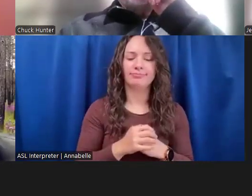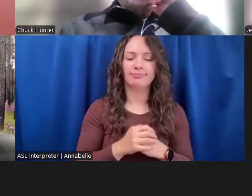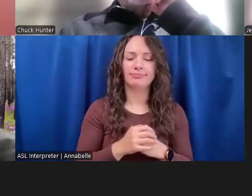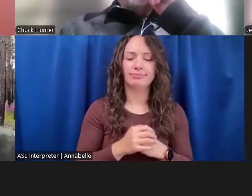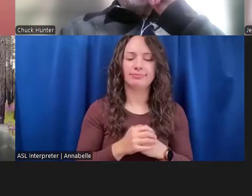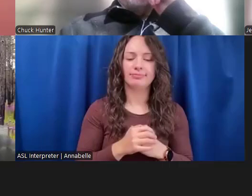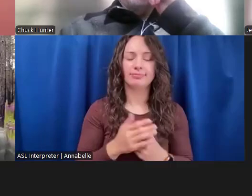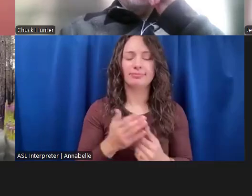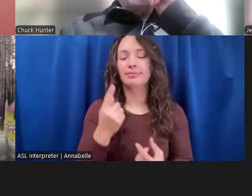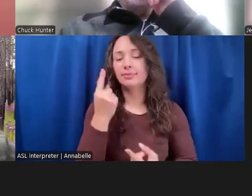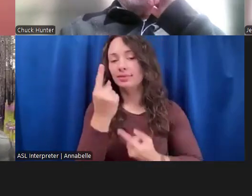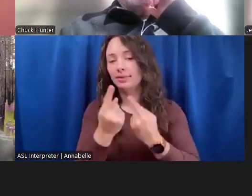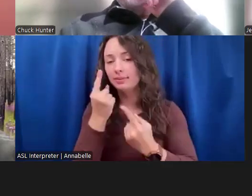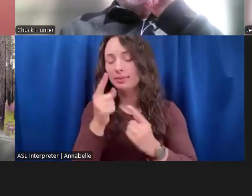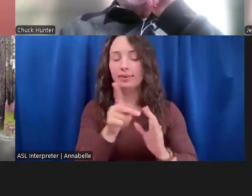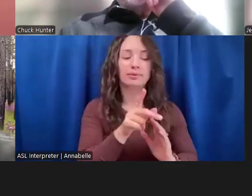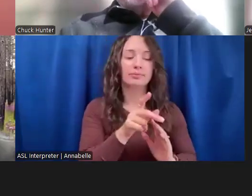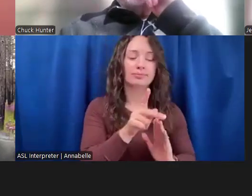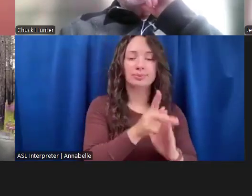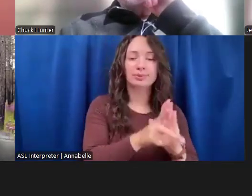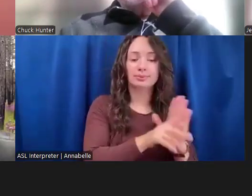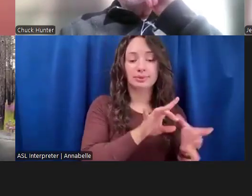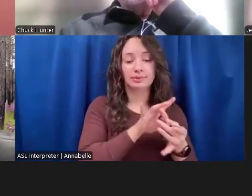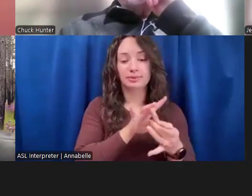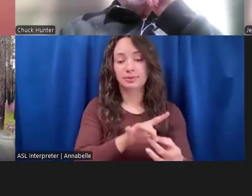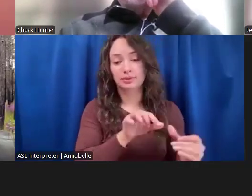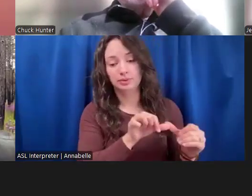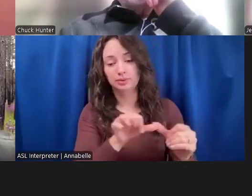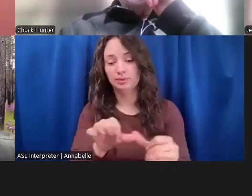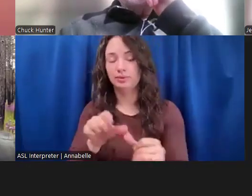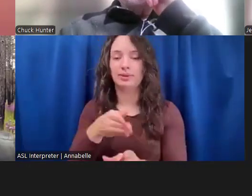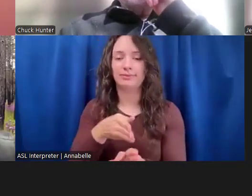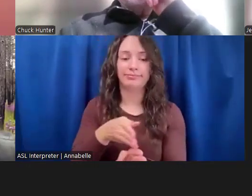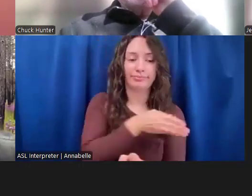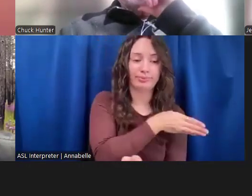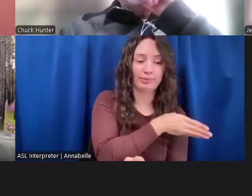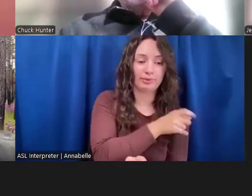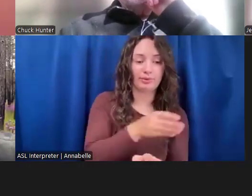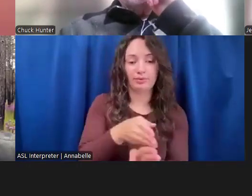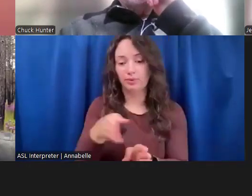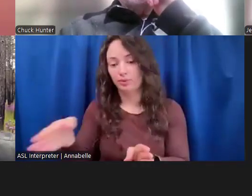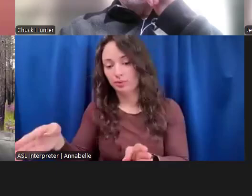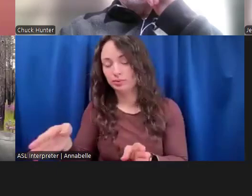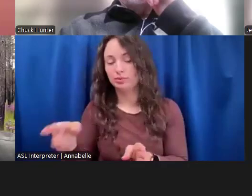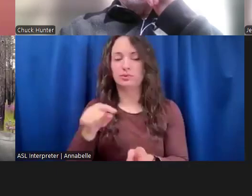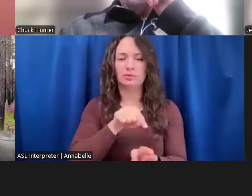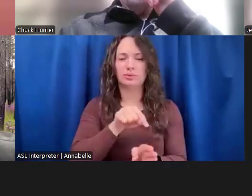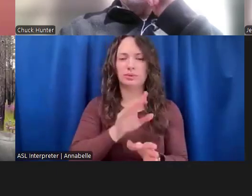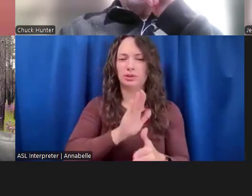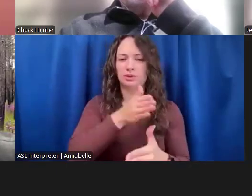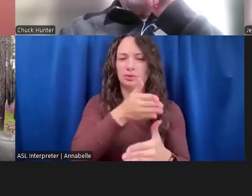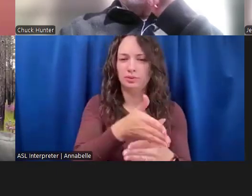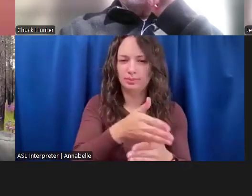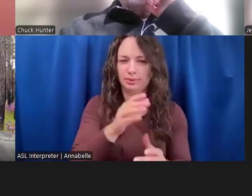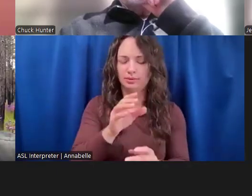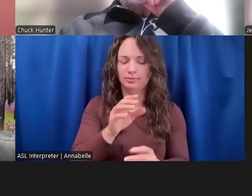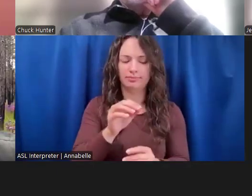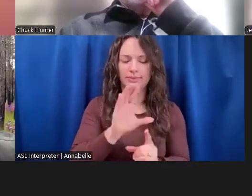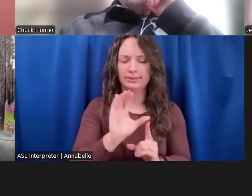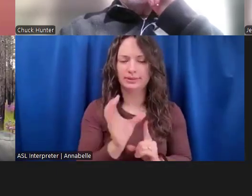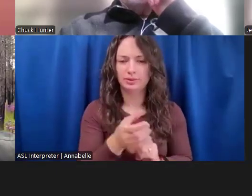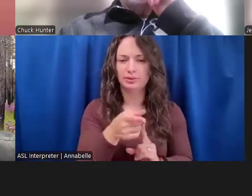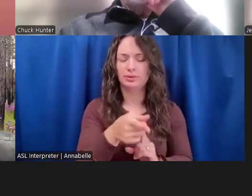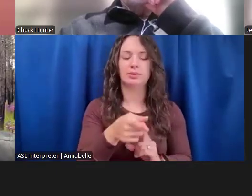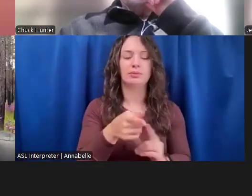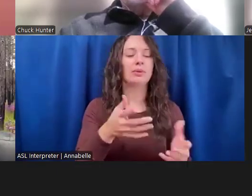principles tied to continuity, so really thinking about like the pre and post disturbance condition, so much of that legacy